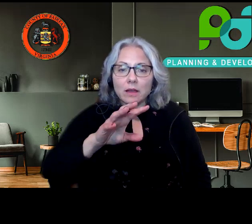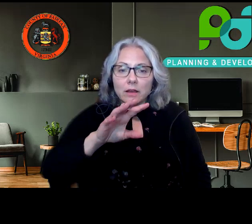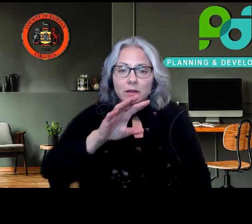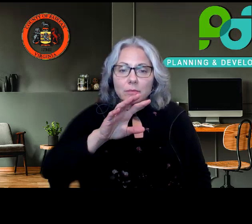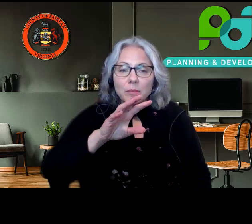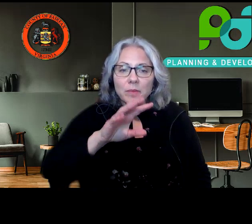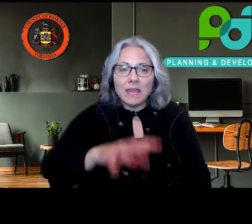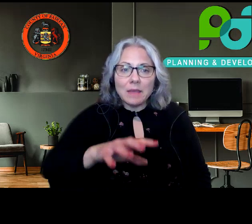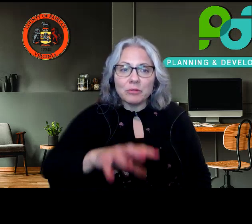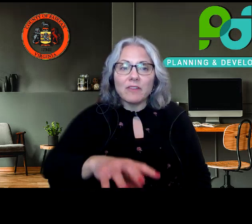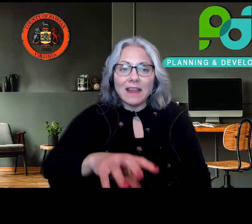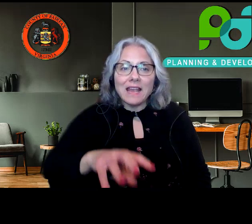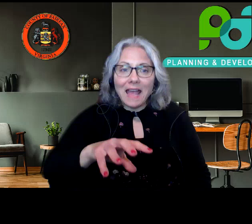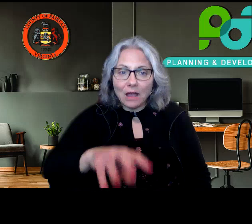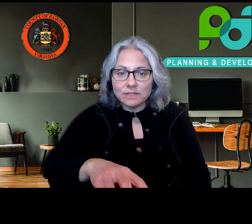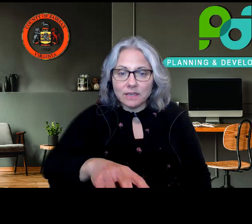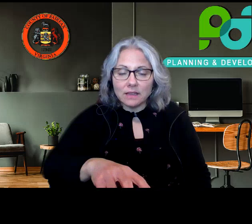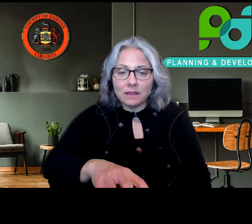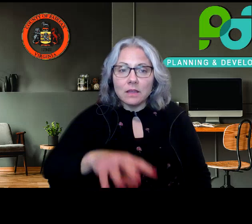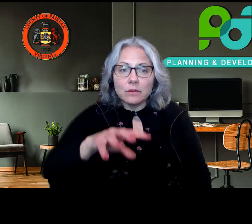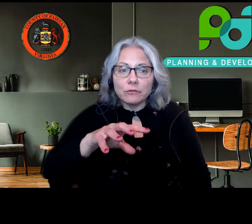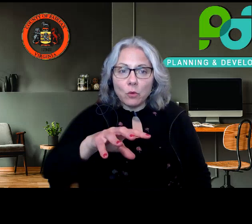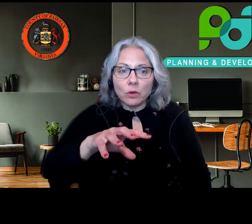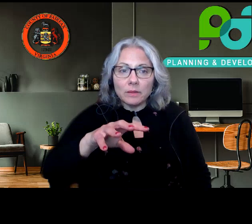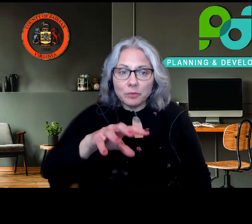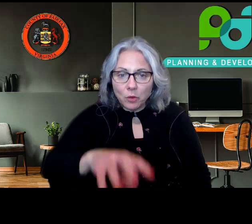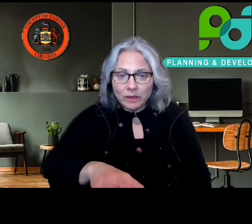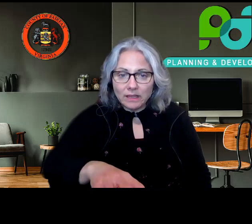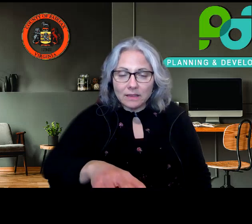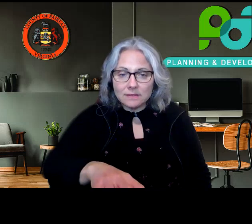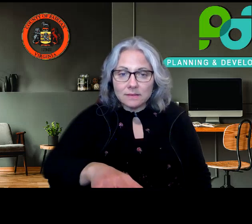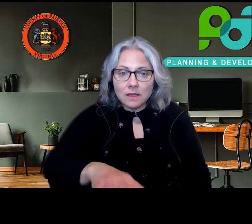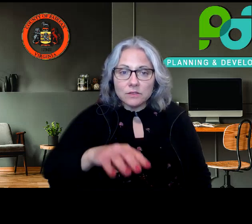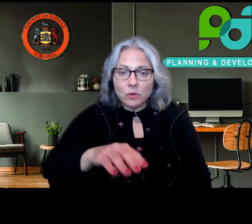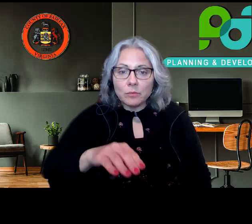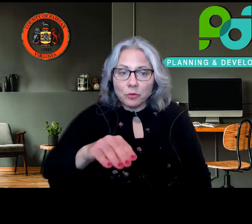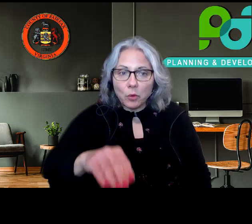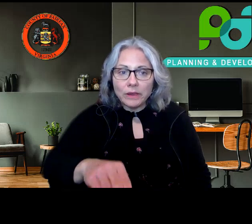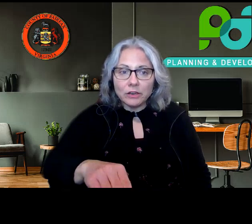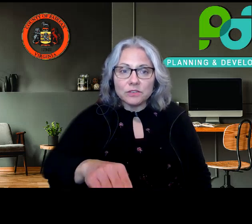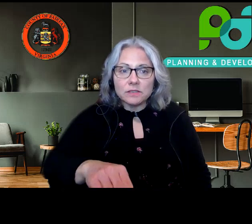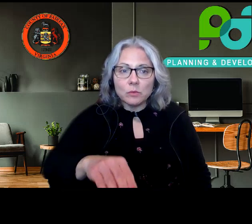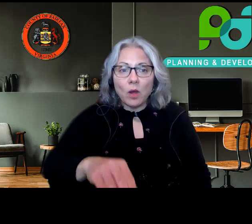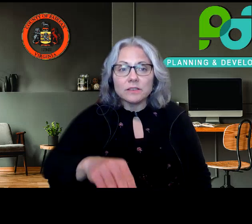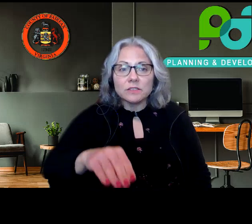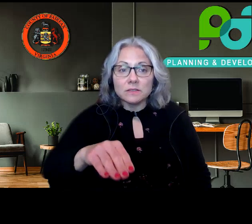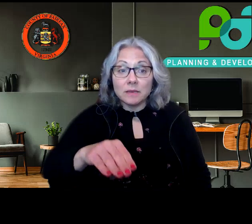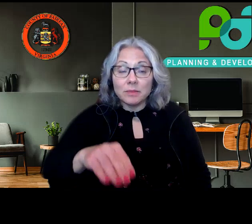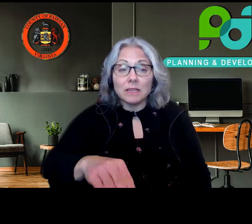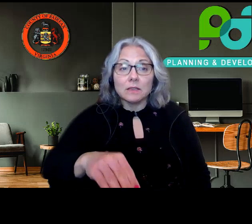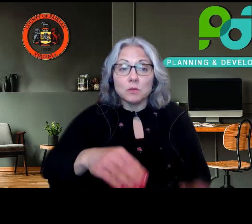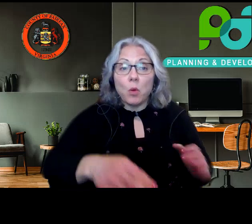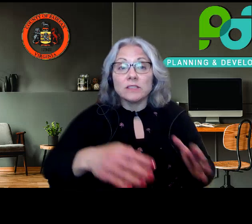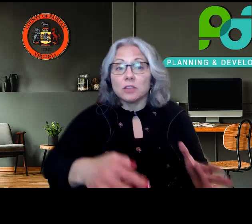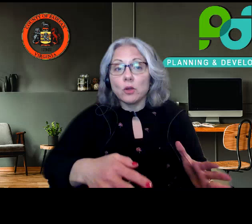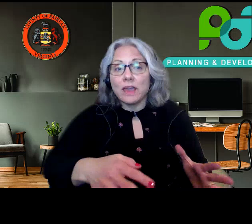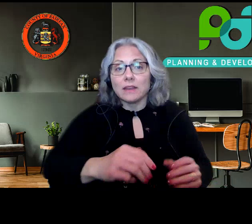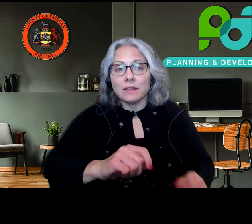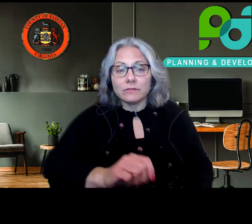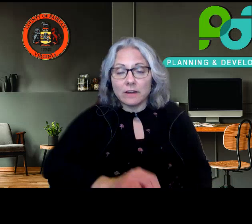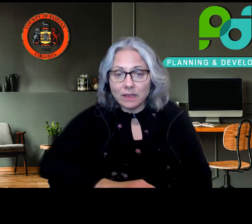of providing housing for employees, so employers want